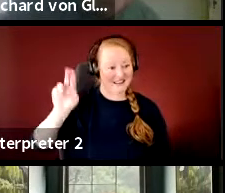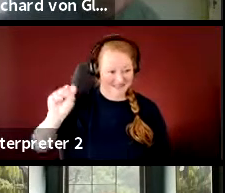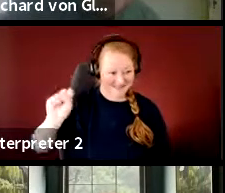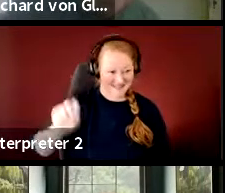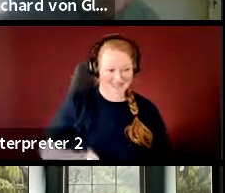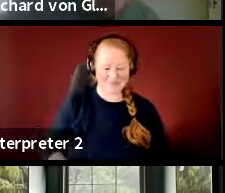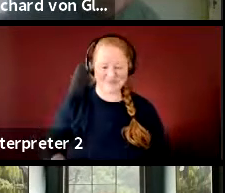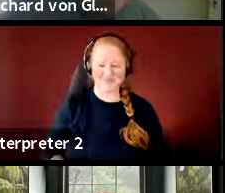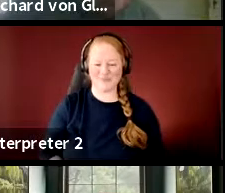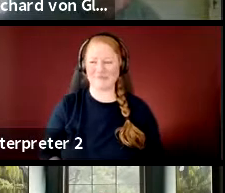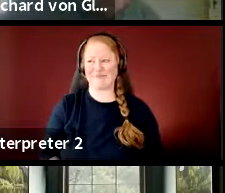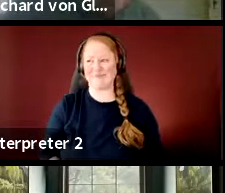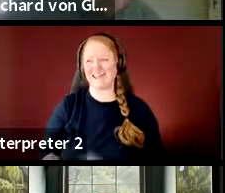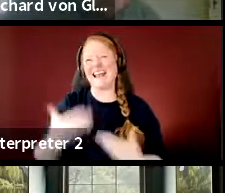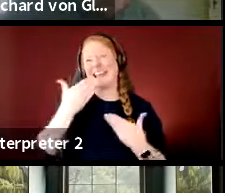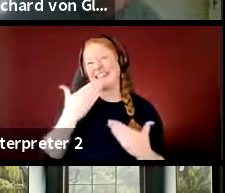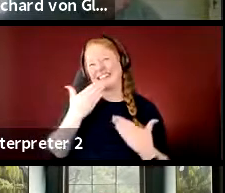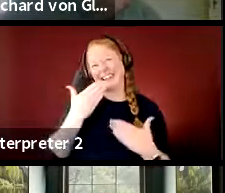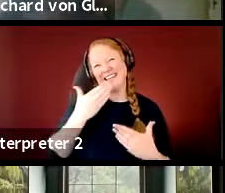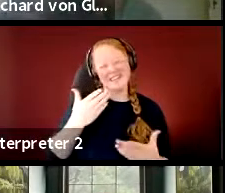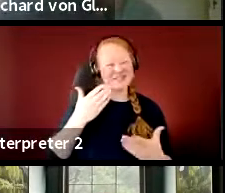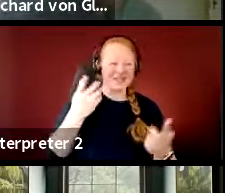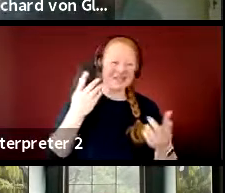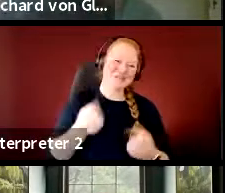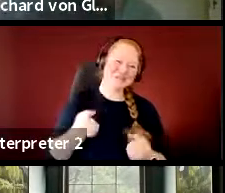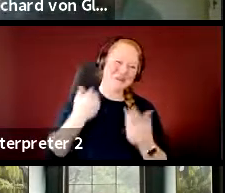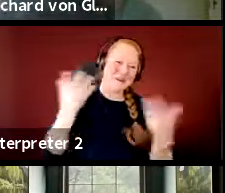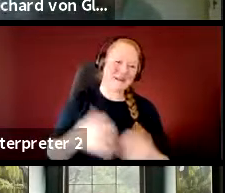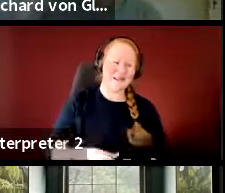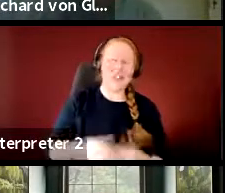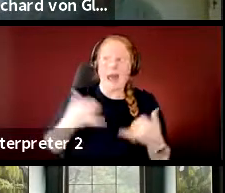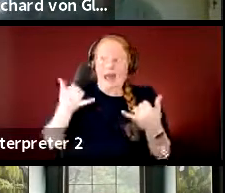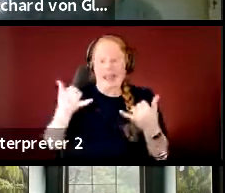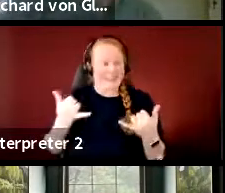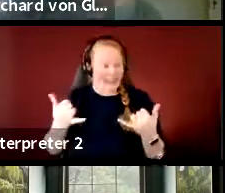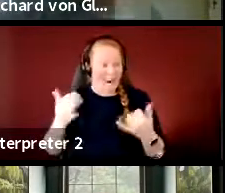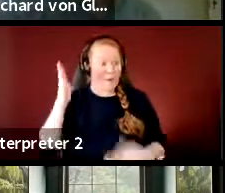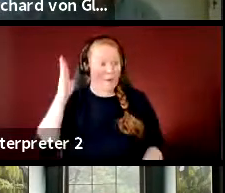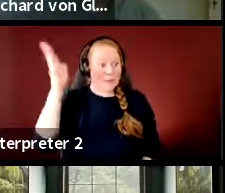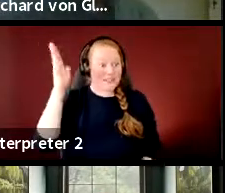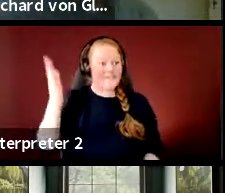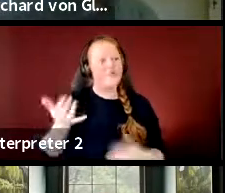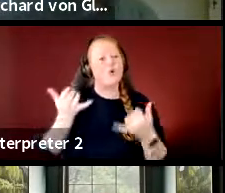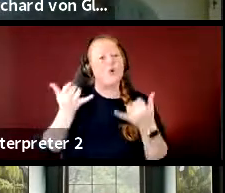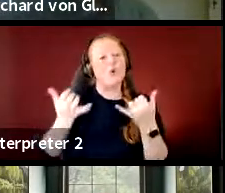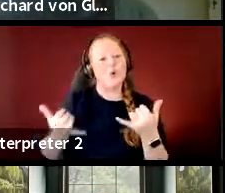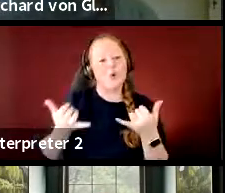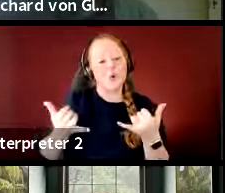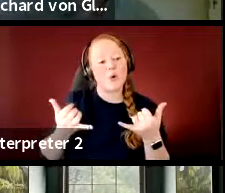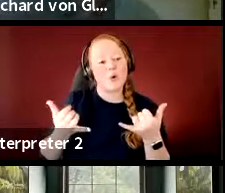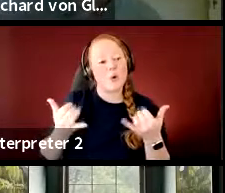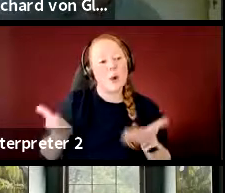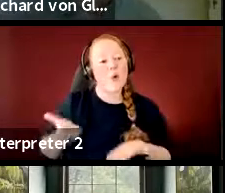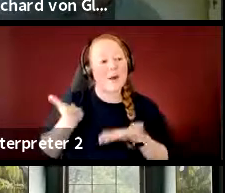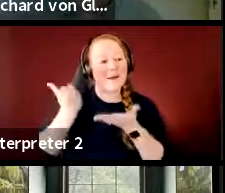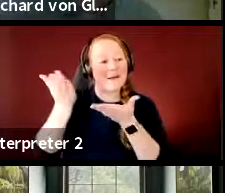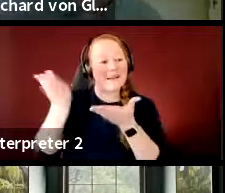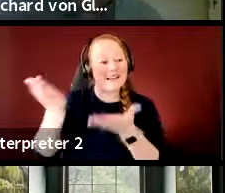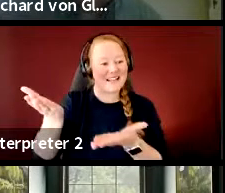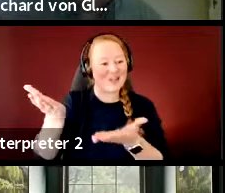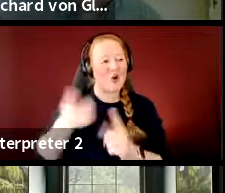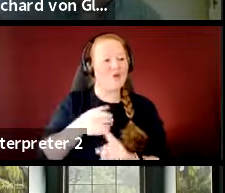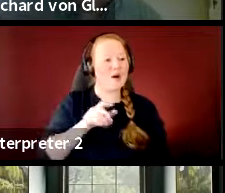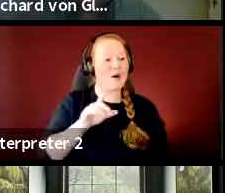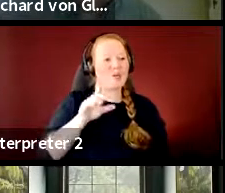Thank y'all so much. And now we're going to have a presentation of the current recommendations by the Direct Aid